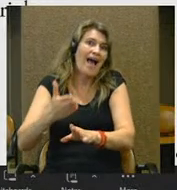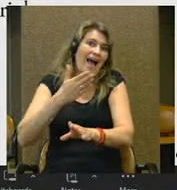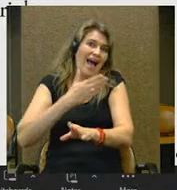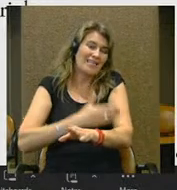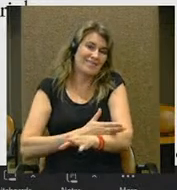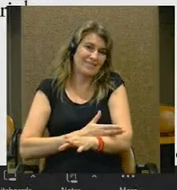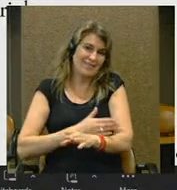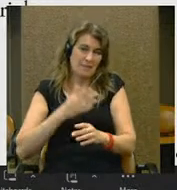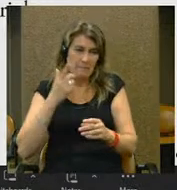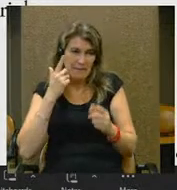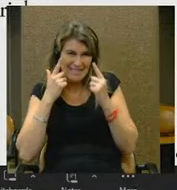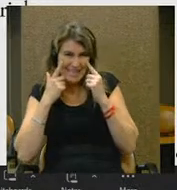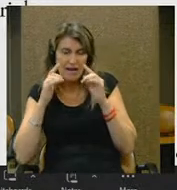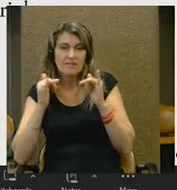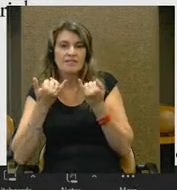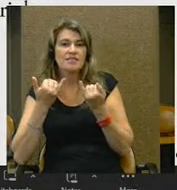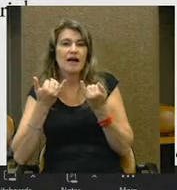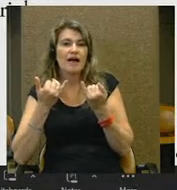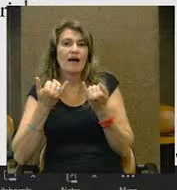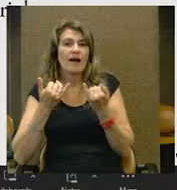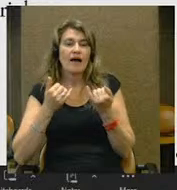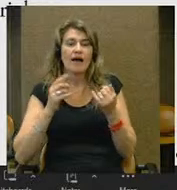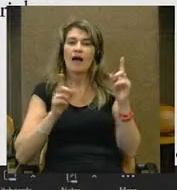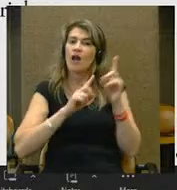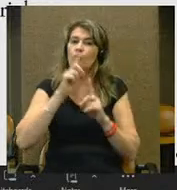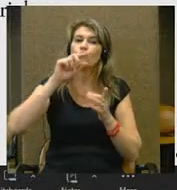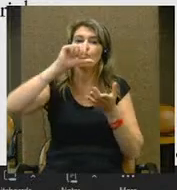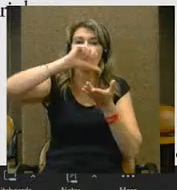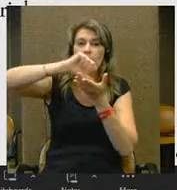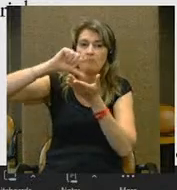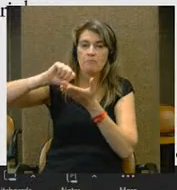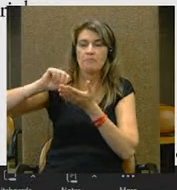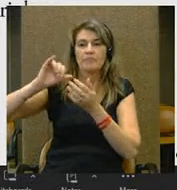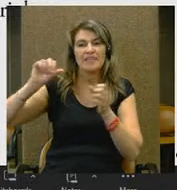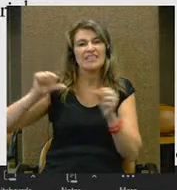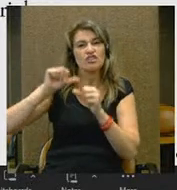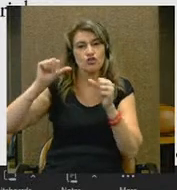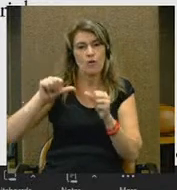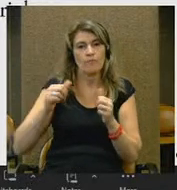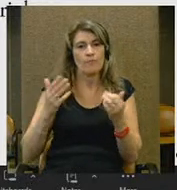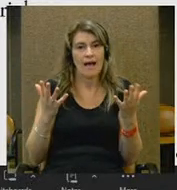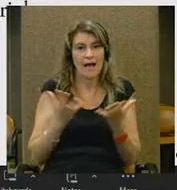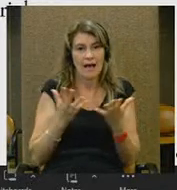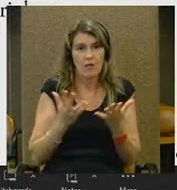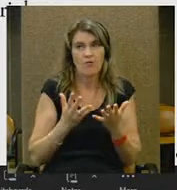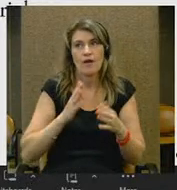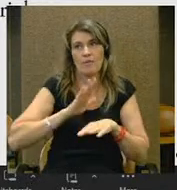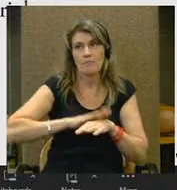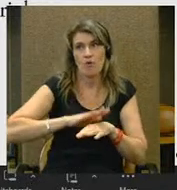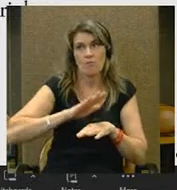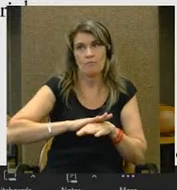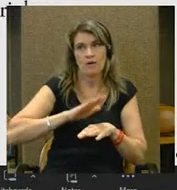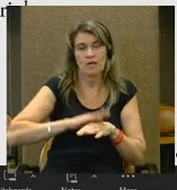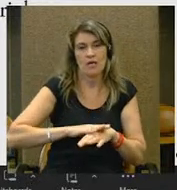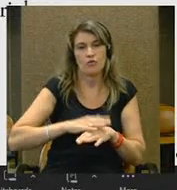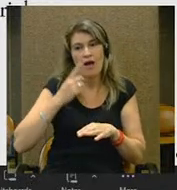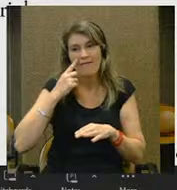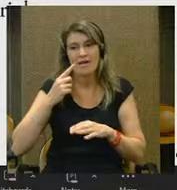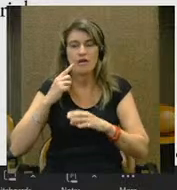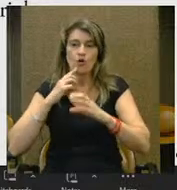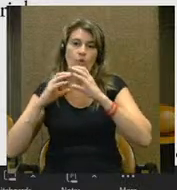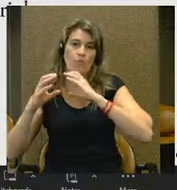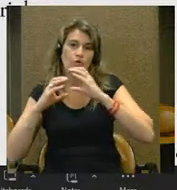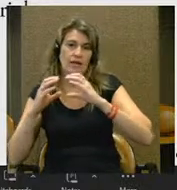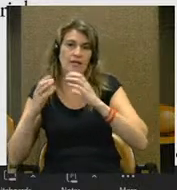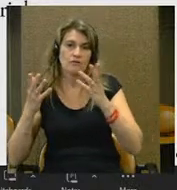other domains, but now would be the time to begin kind of having those communications, kind of coming up with those